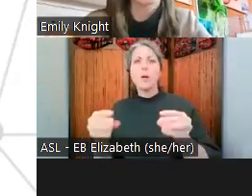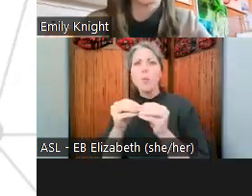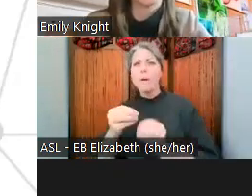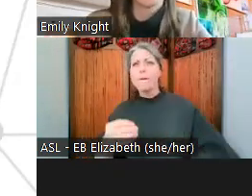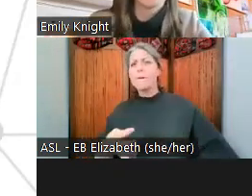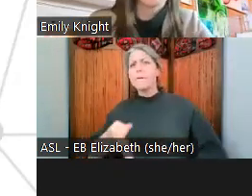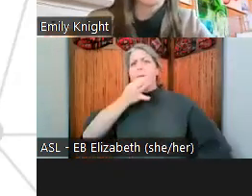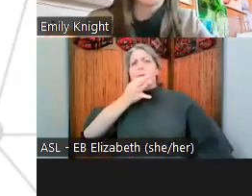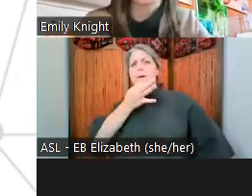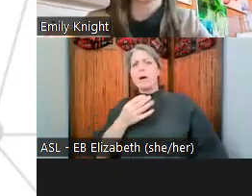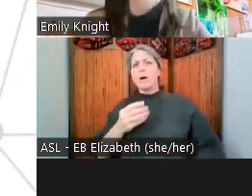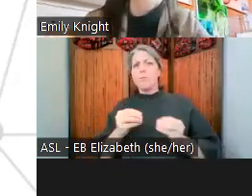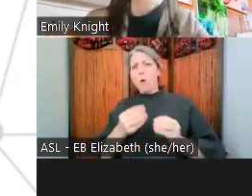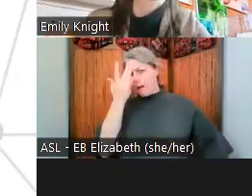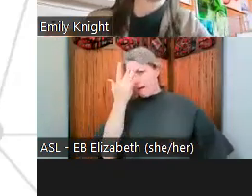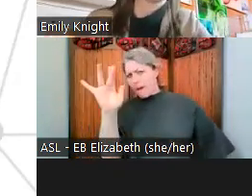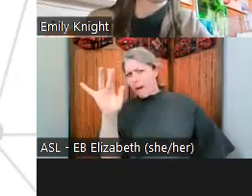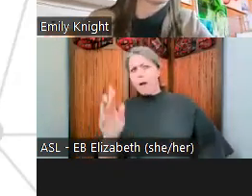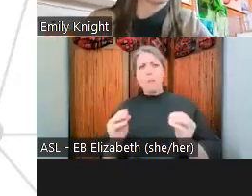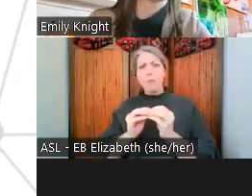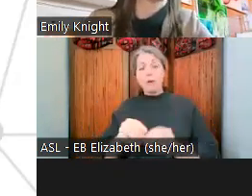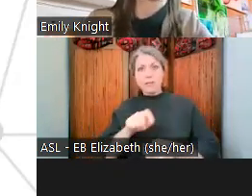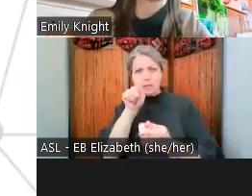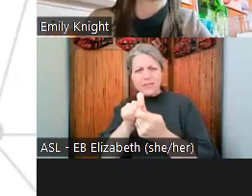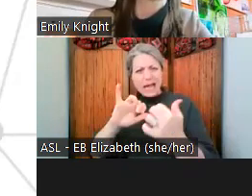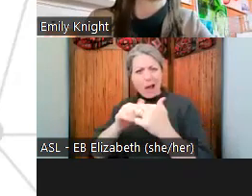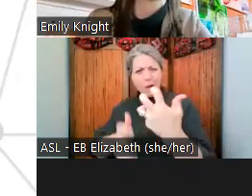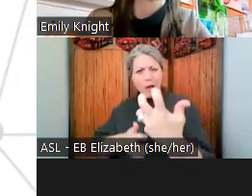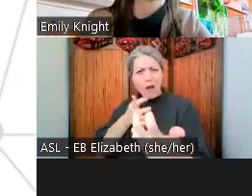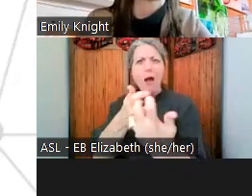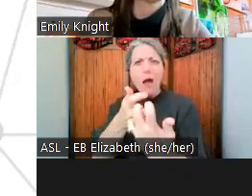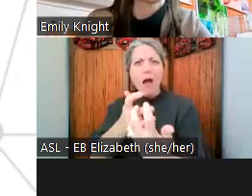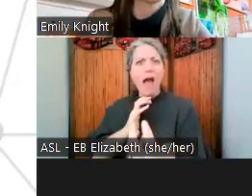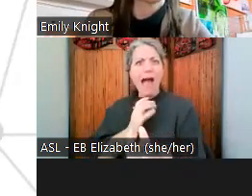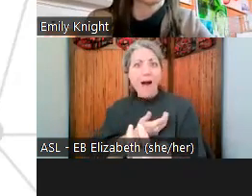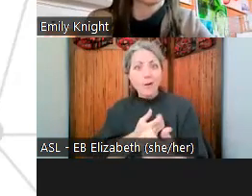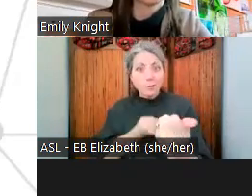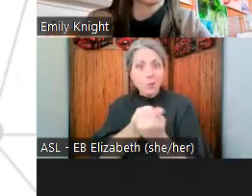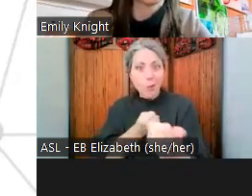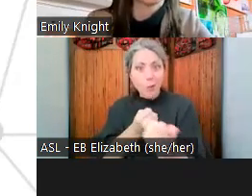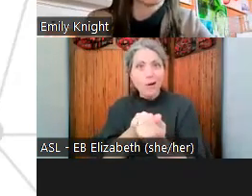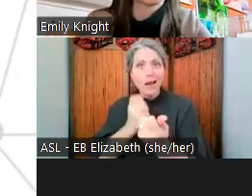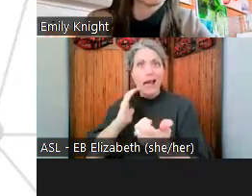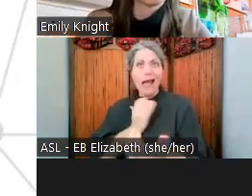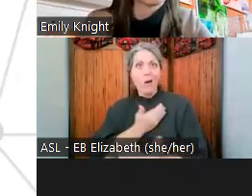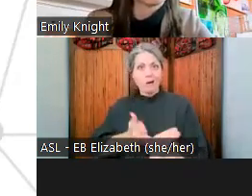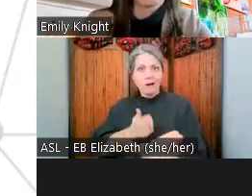and more specific in how we are targeting our supports and our interventions.